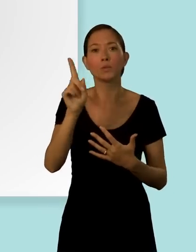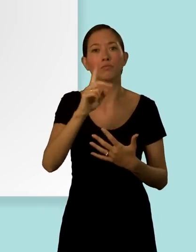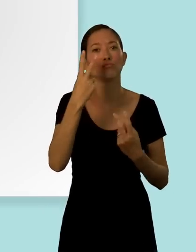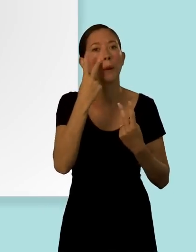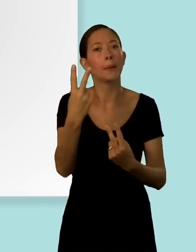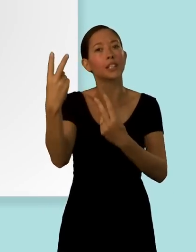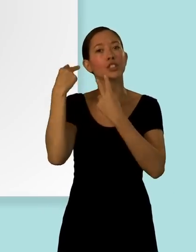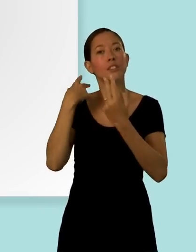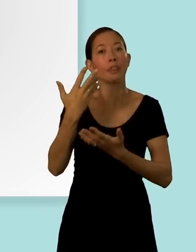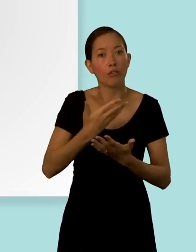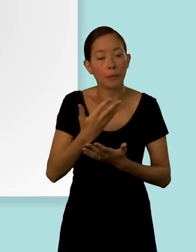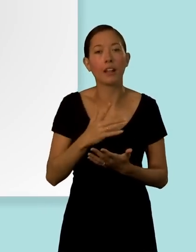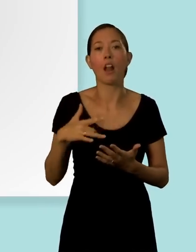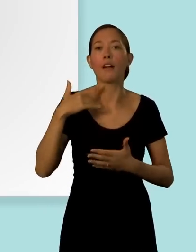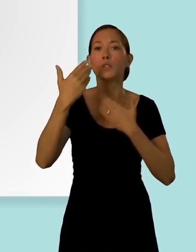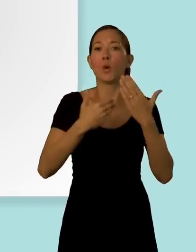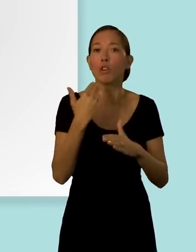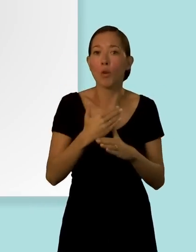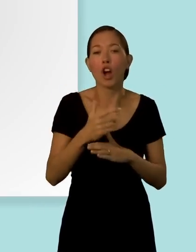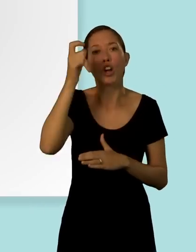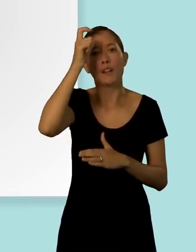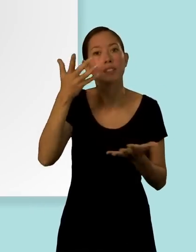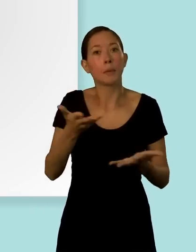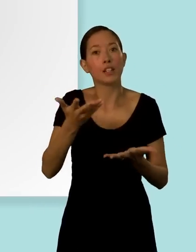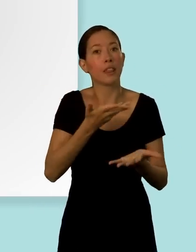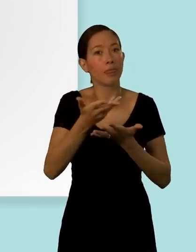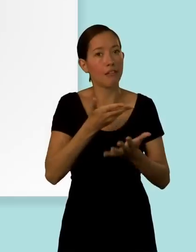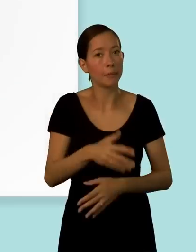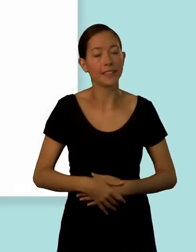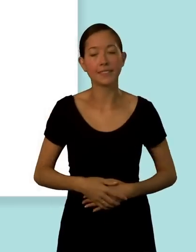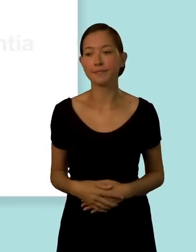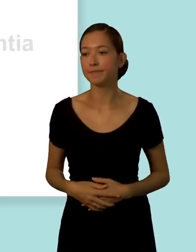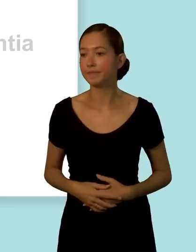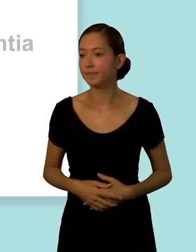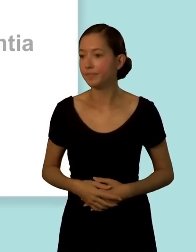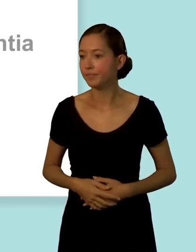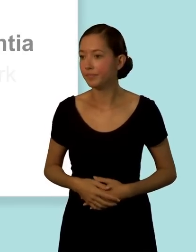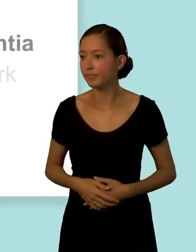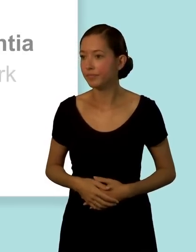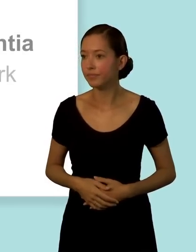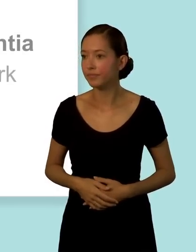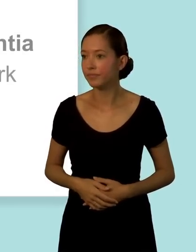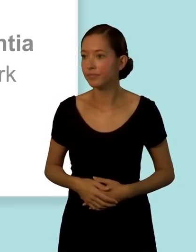reminiscence therapy and life story work, and cognitive stimulation therapy.